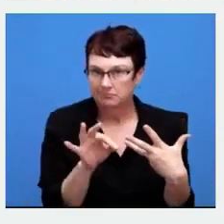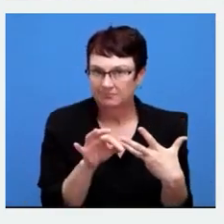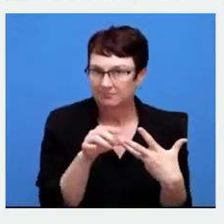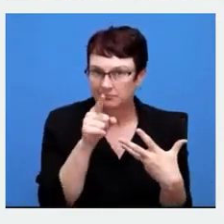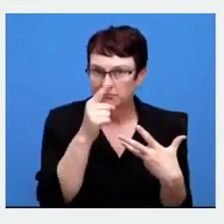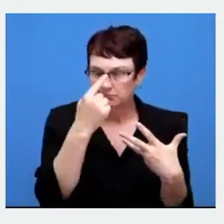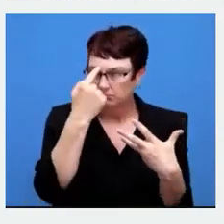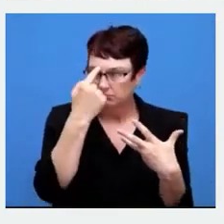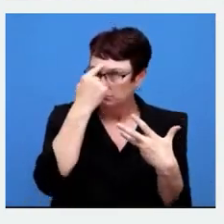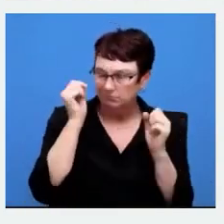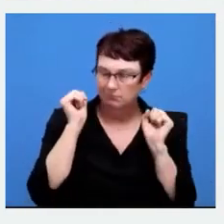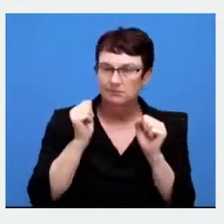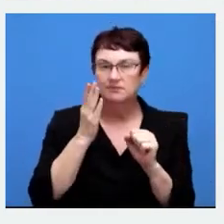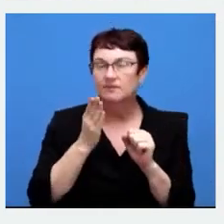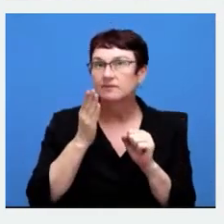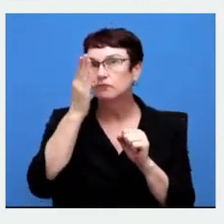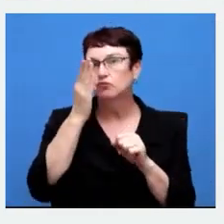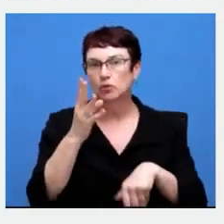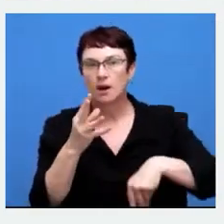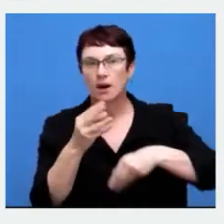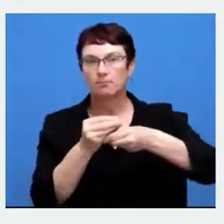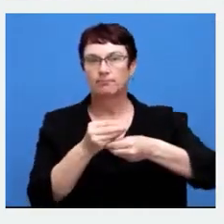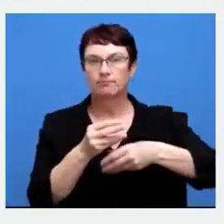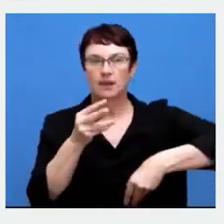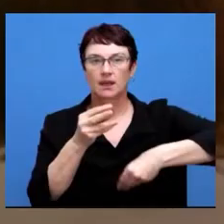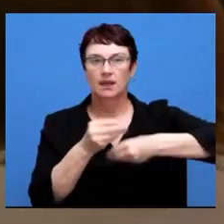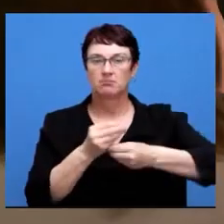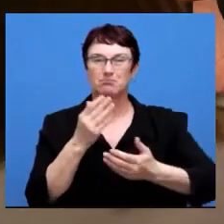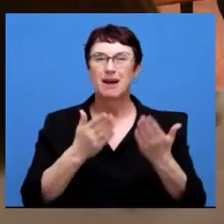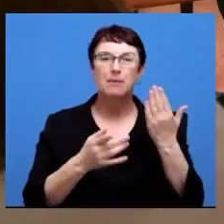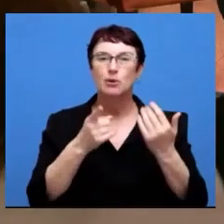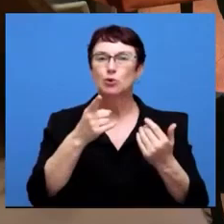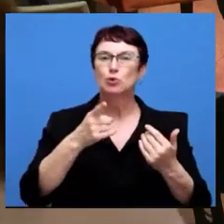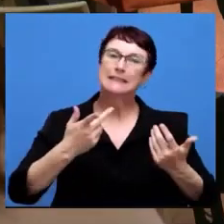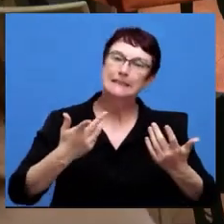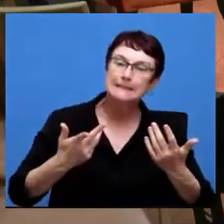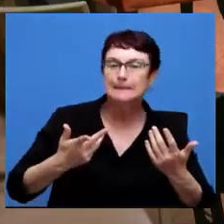future? What was not covered, you think?